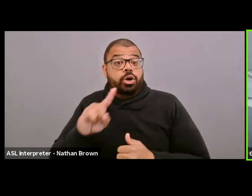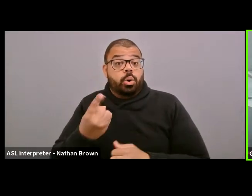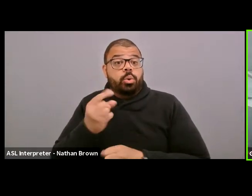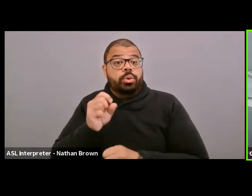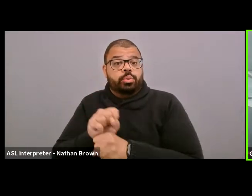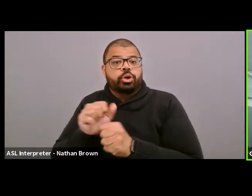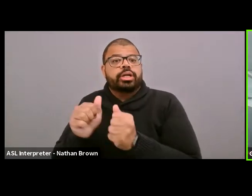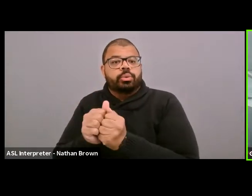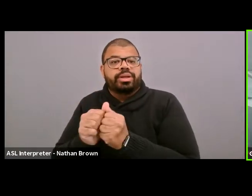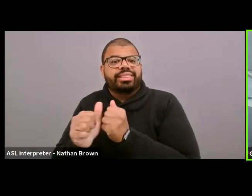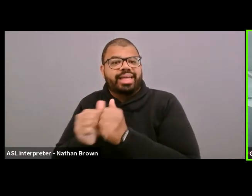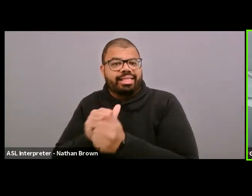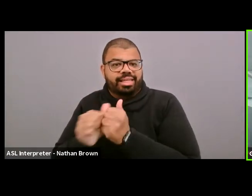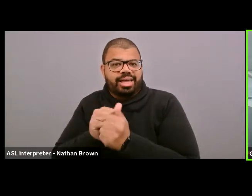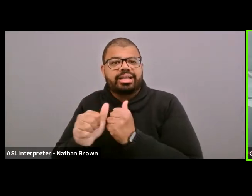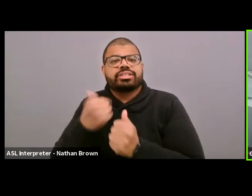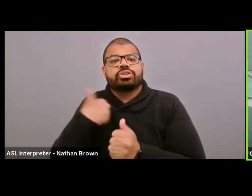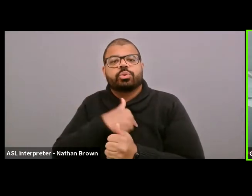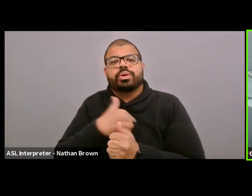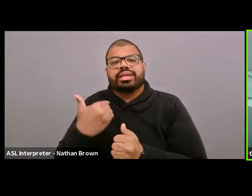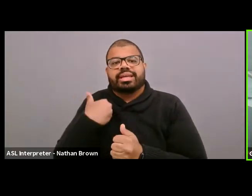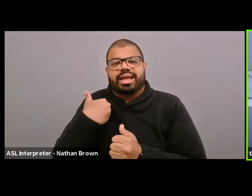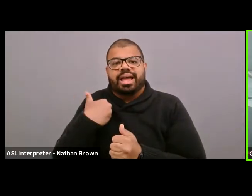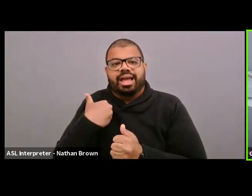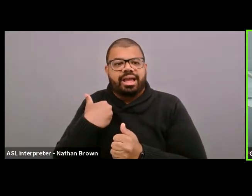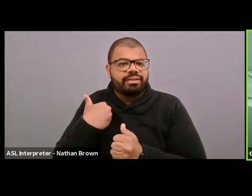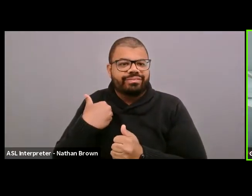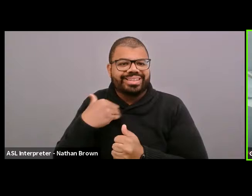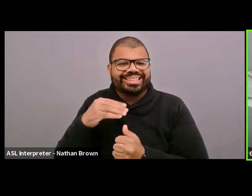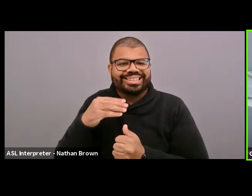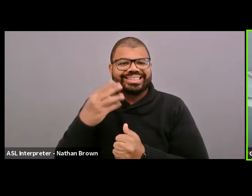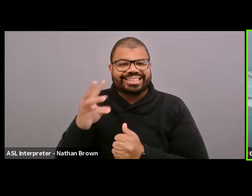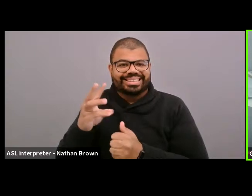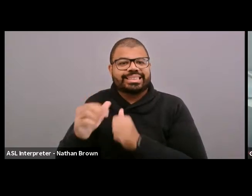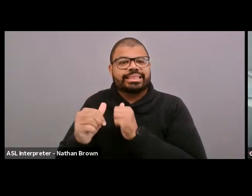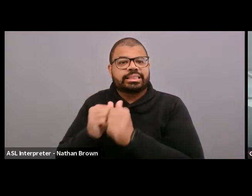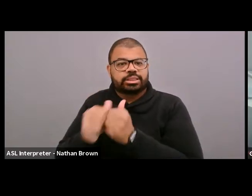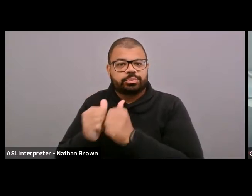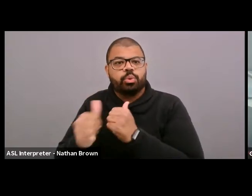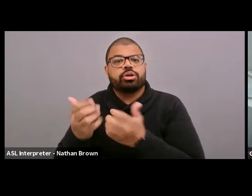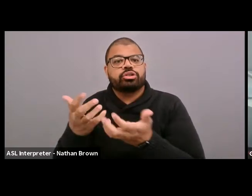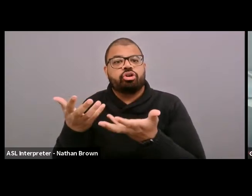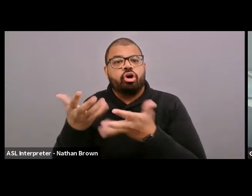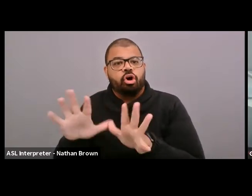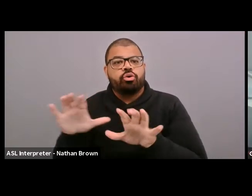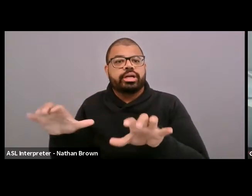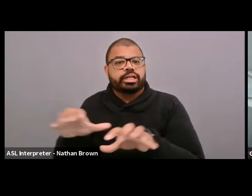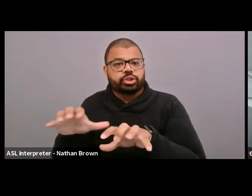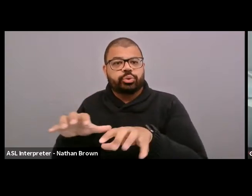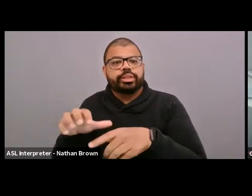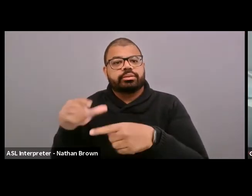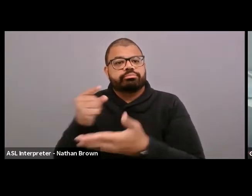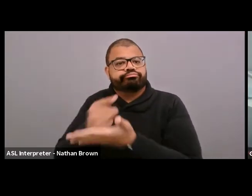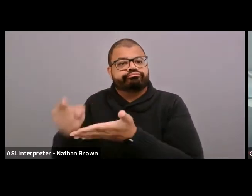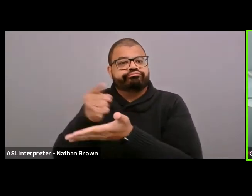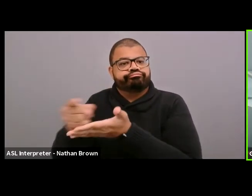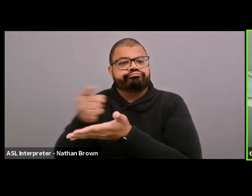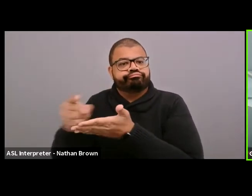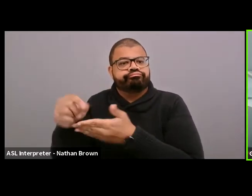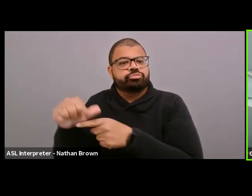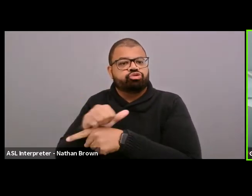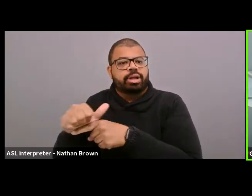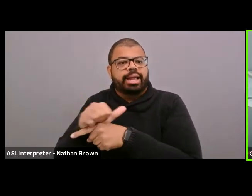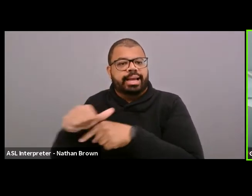We have 6 sports already doing like a weekly training here in the